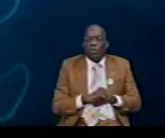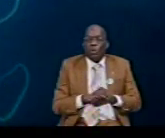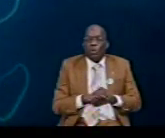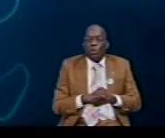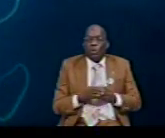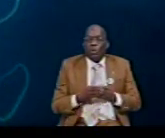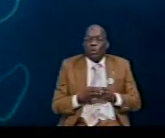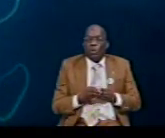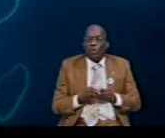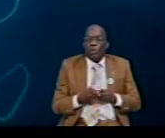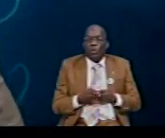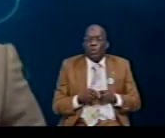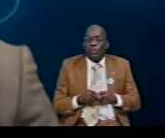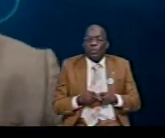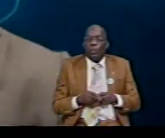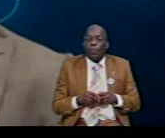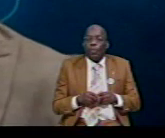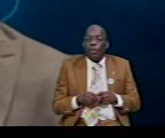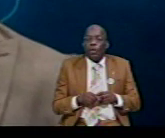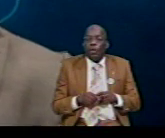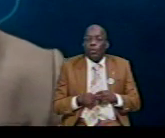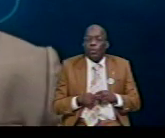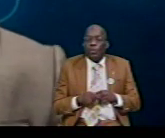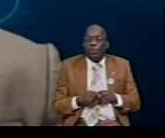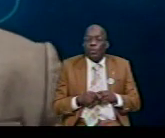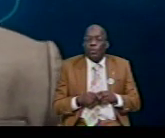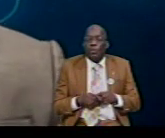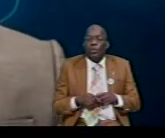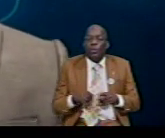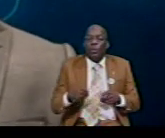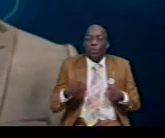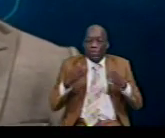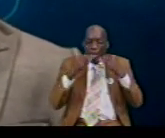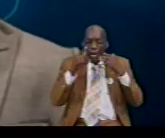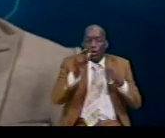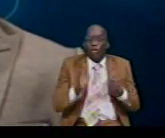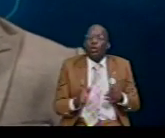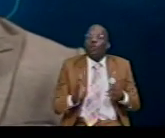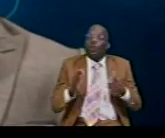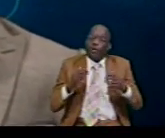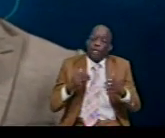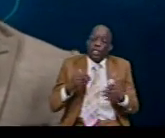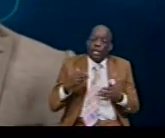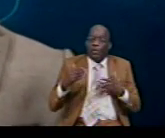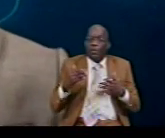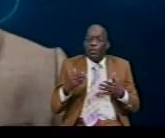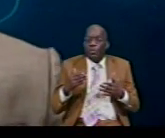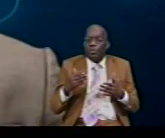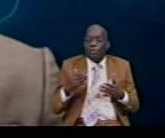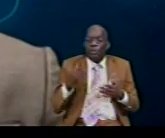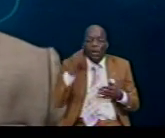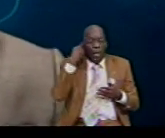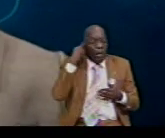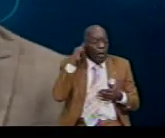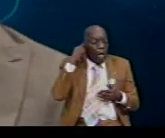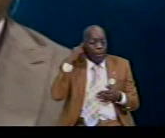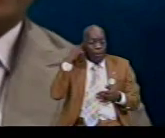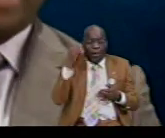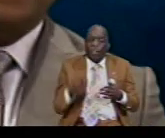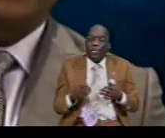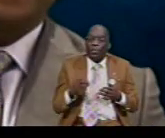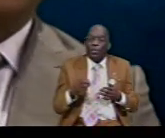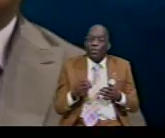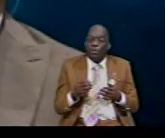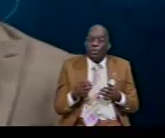what the Lord has been doing in our midst from the day one, day two, day three, and day four. For those that have been saved, those that